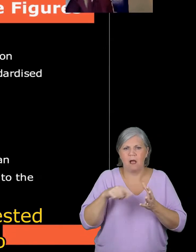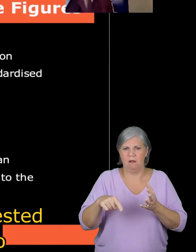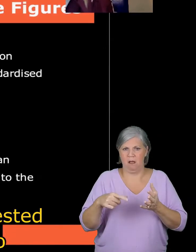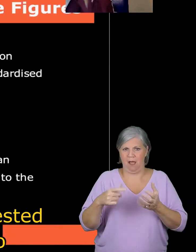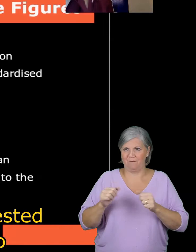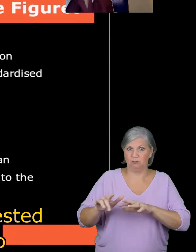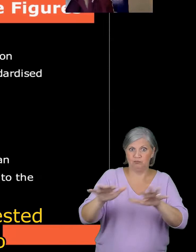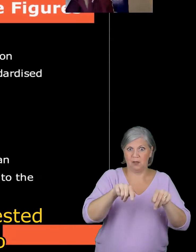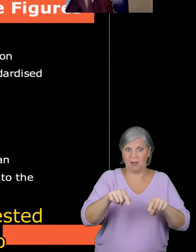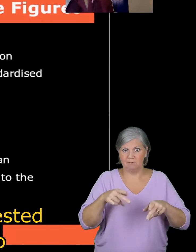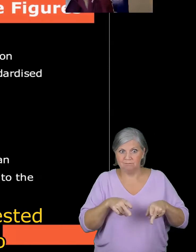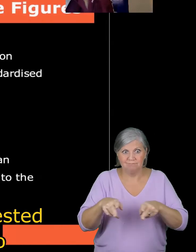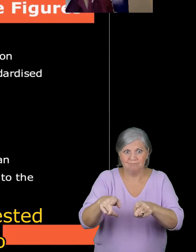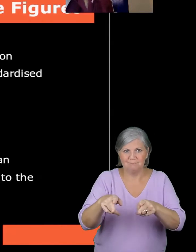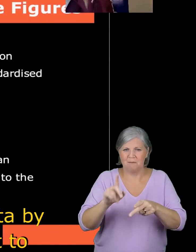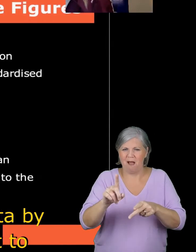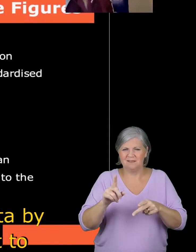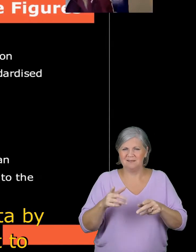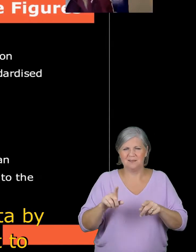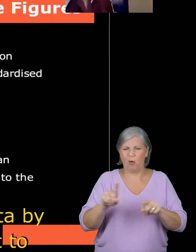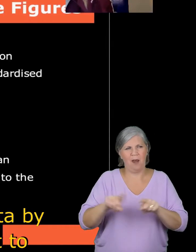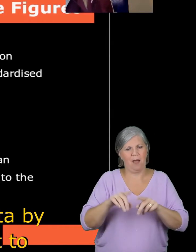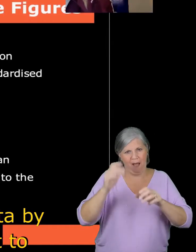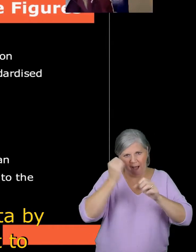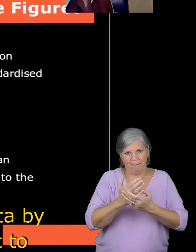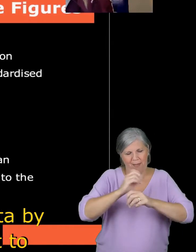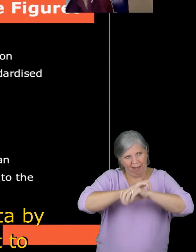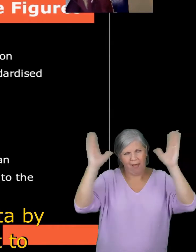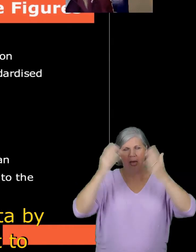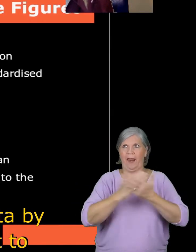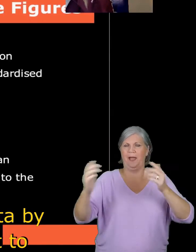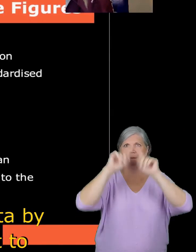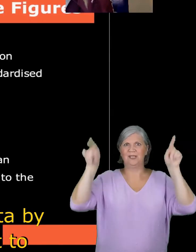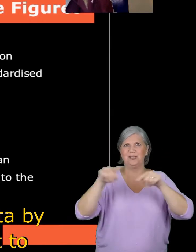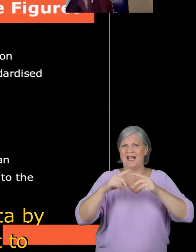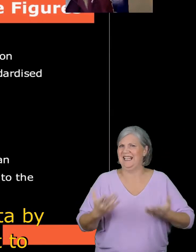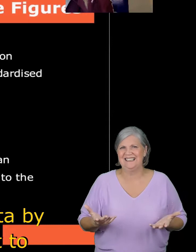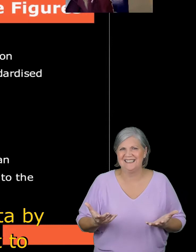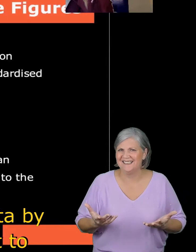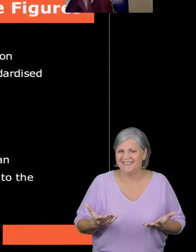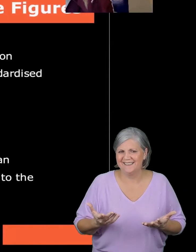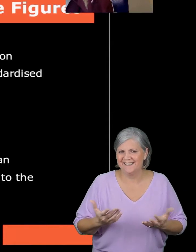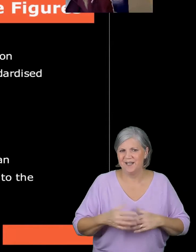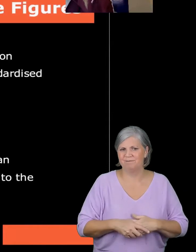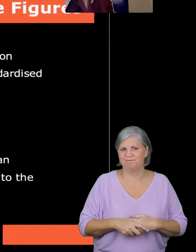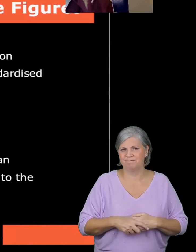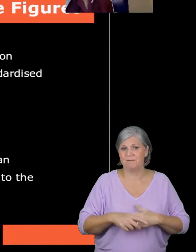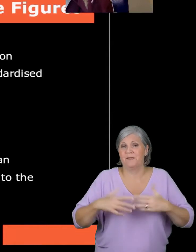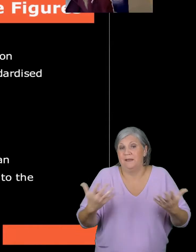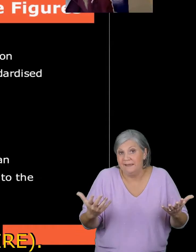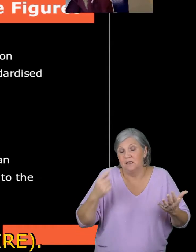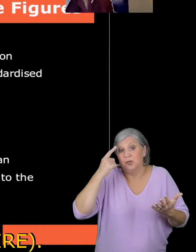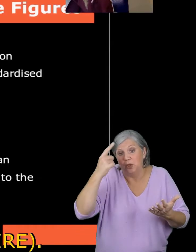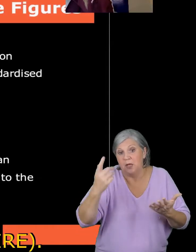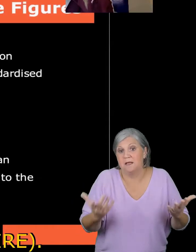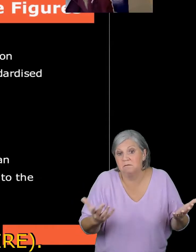Subsequently, it was suggested that it might be possible to gain an overview of GP data by making a research request to the Scottish Primary